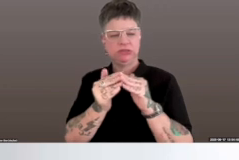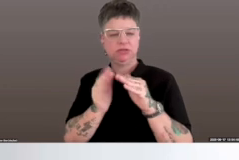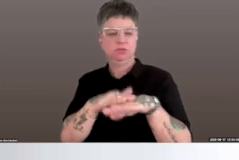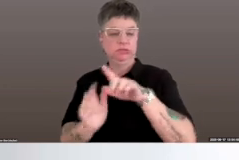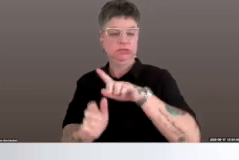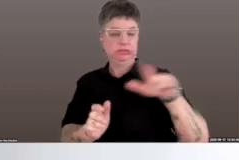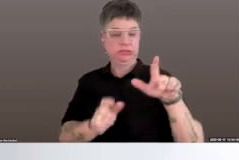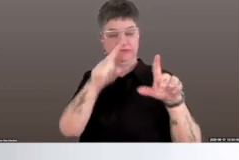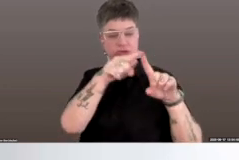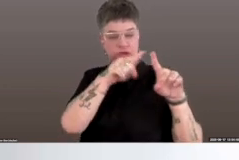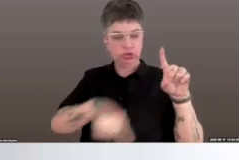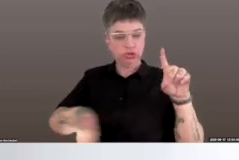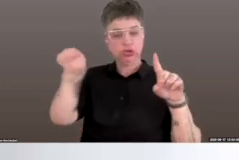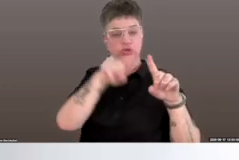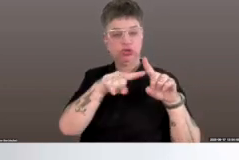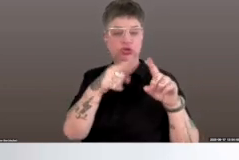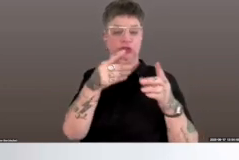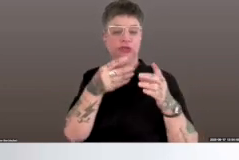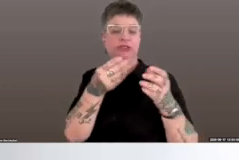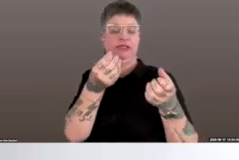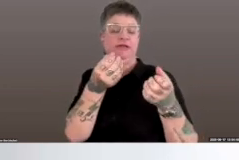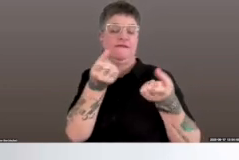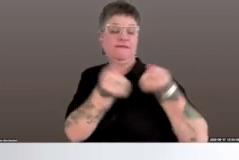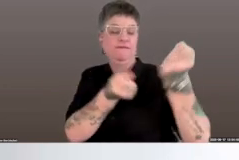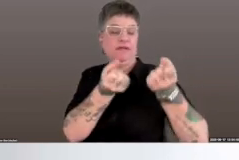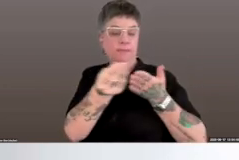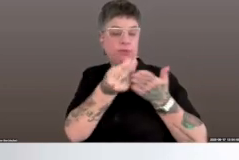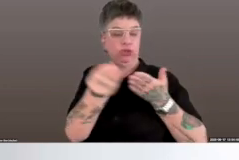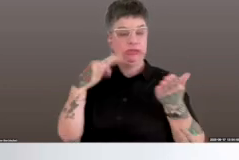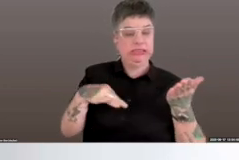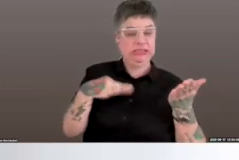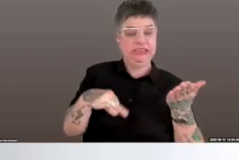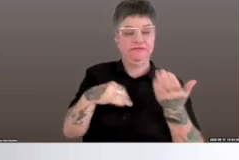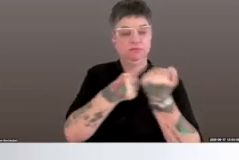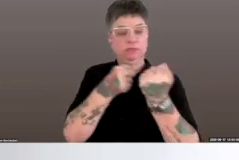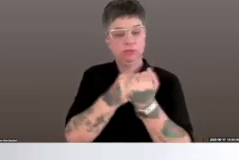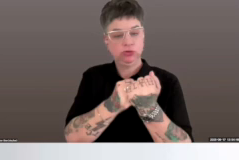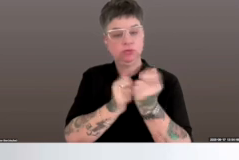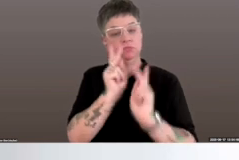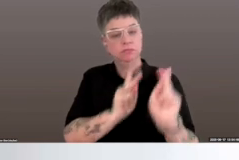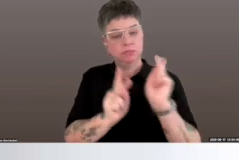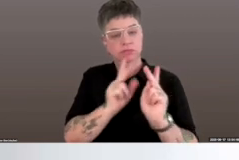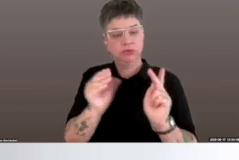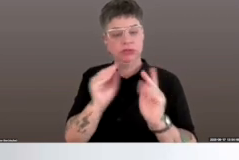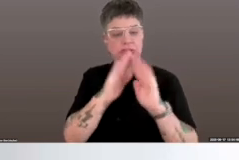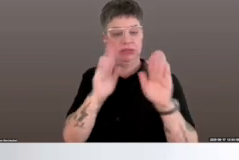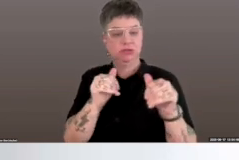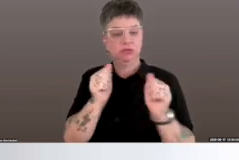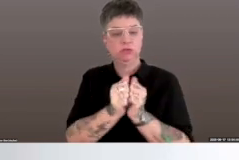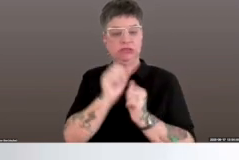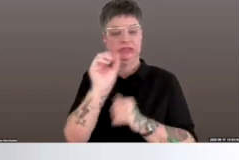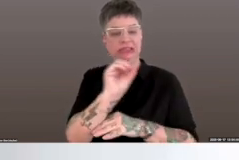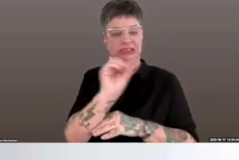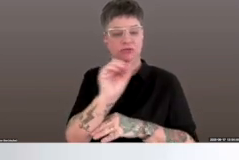light-duty vehicle purchase incentives. These projects focus on supporting individuals and households with the purchase of zero-emission